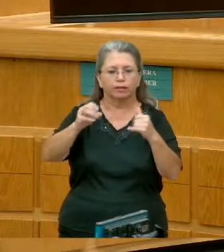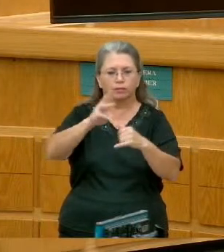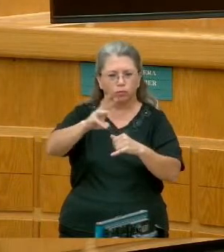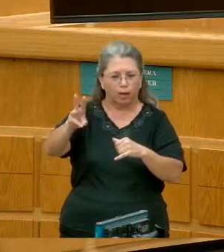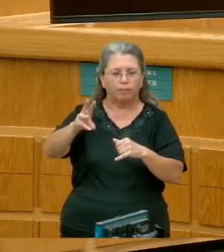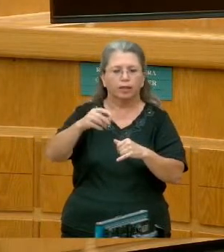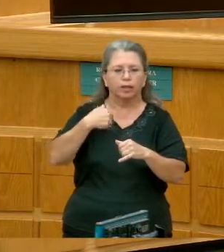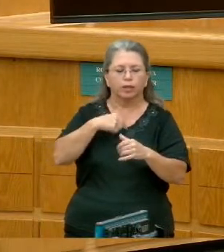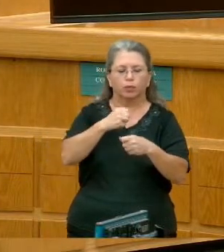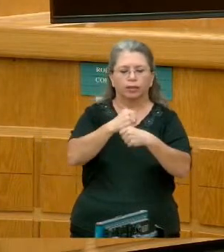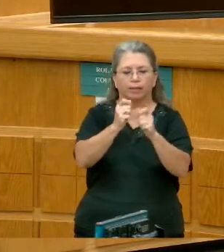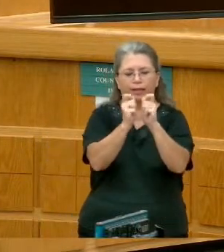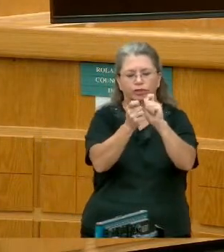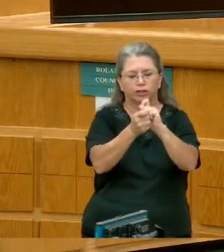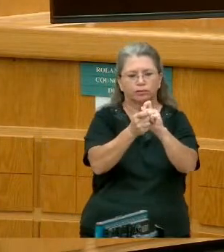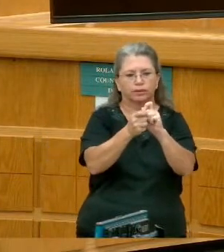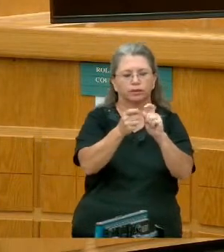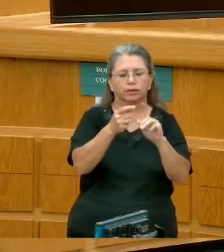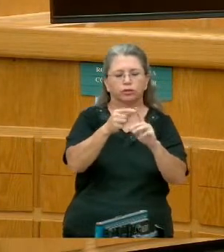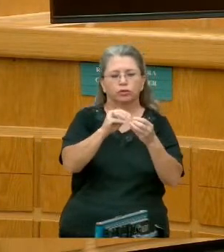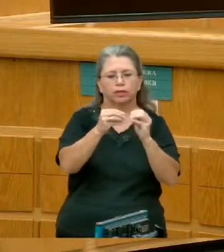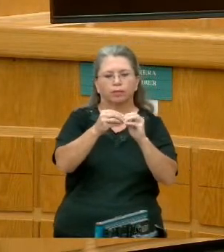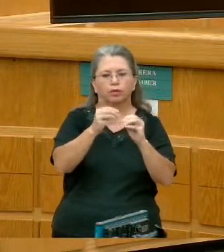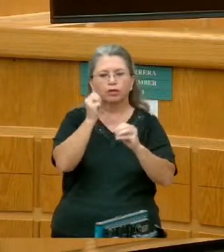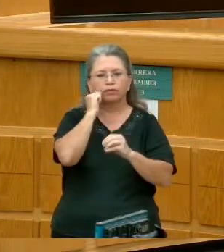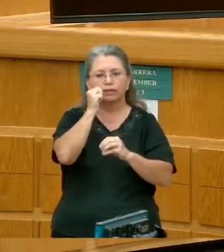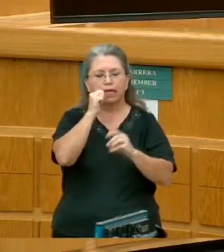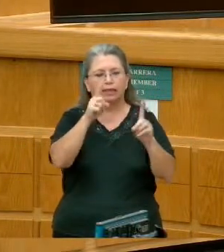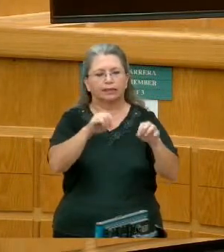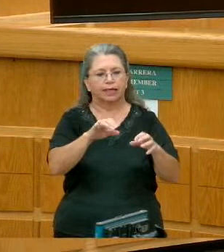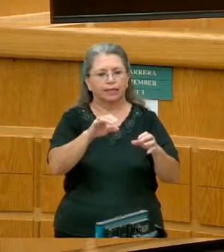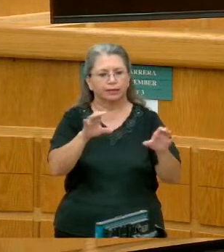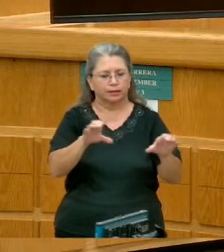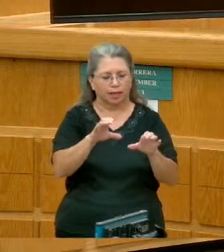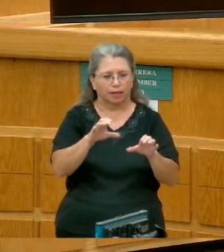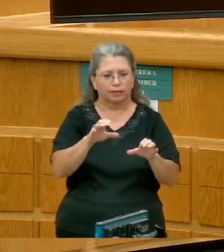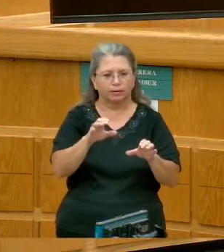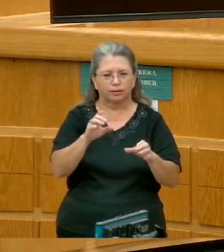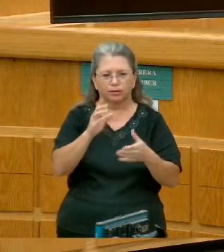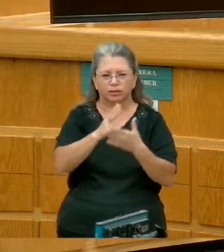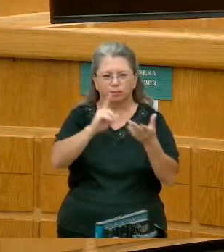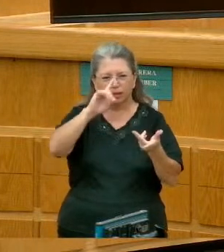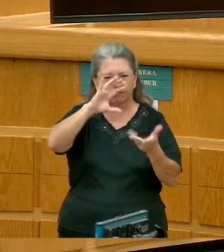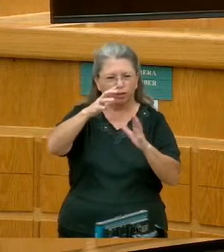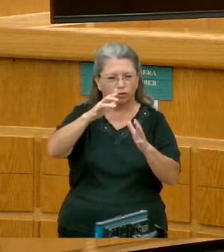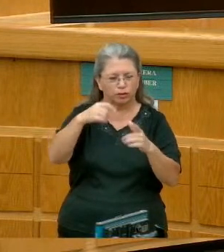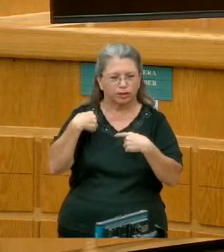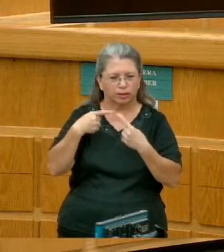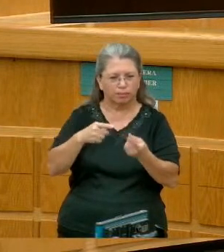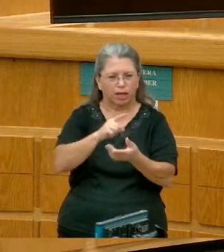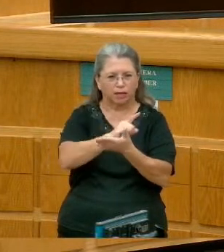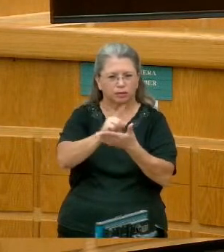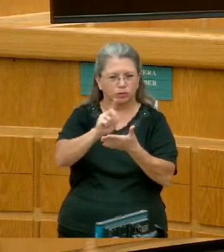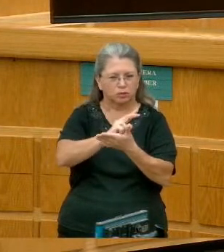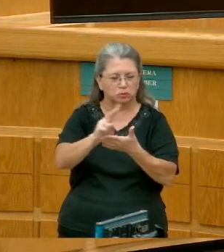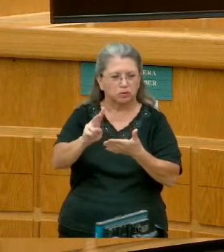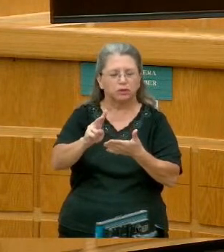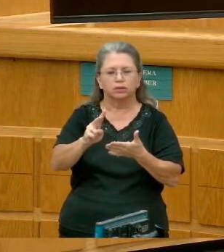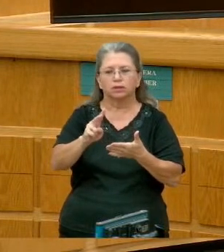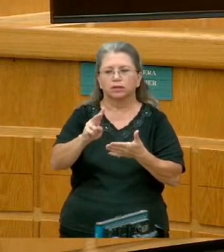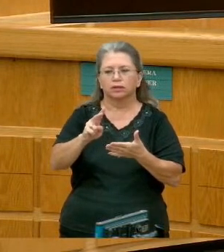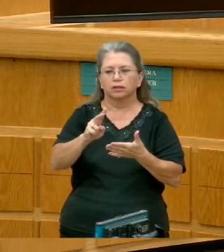performed, because there's been a lot of confusion over the past couple of weeks in terms of the numbers. The